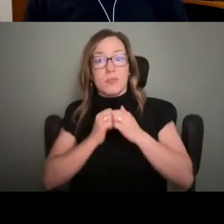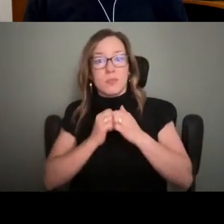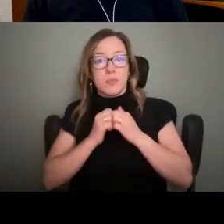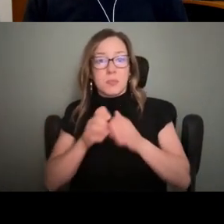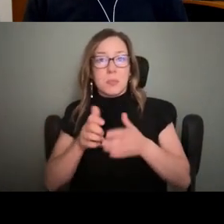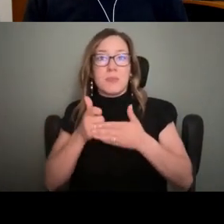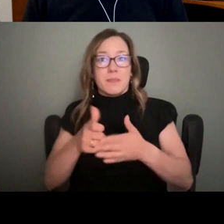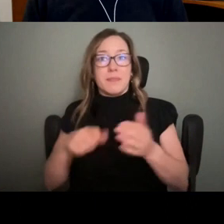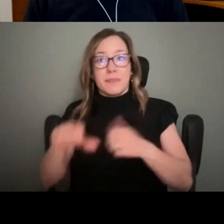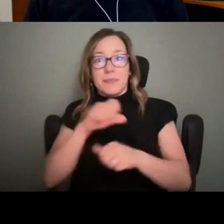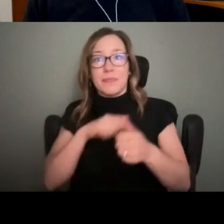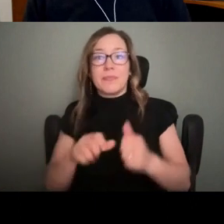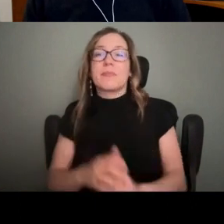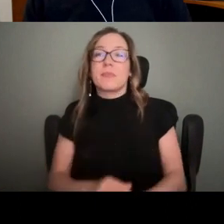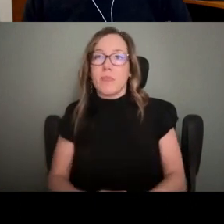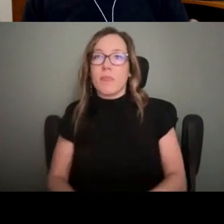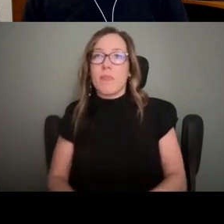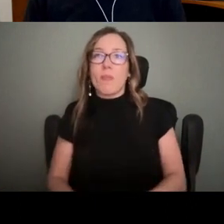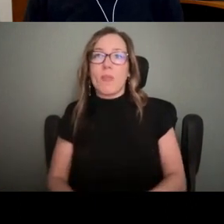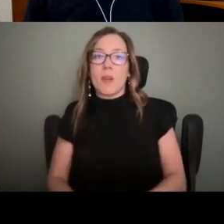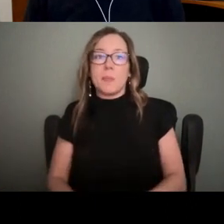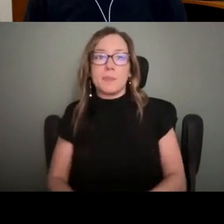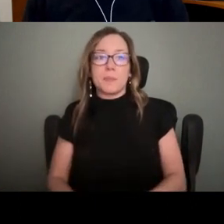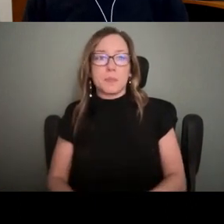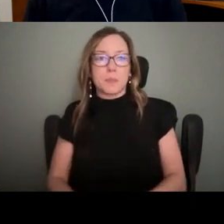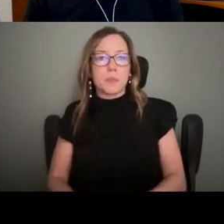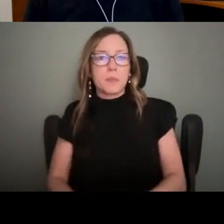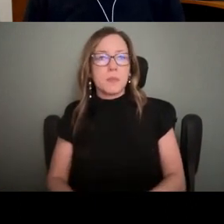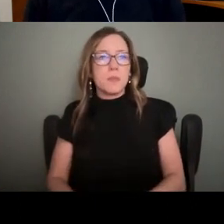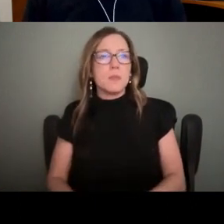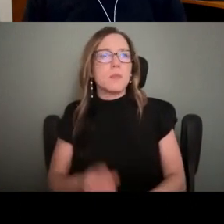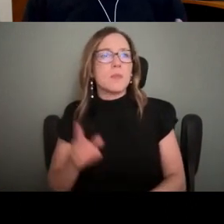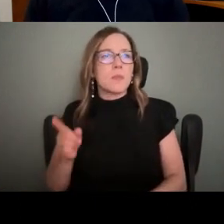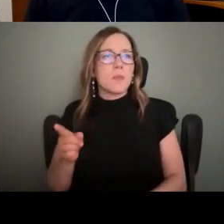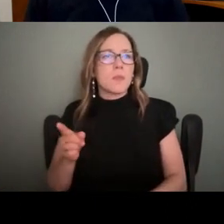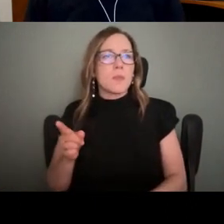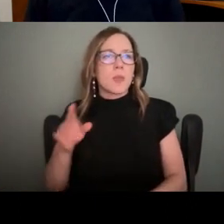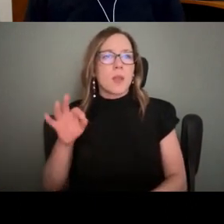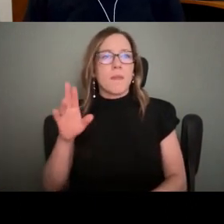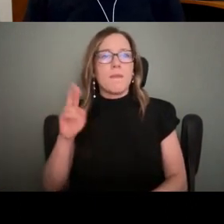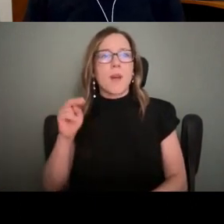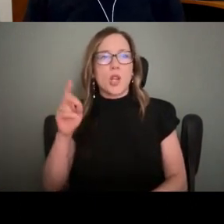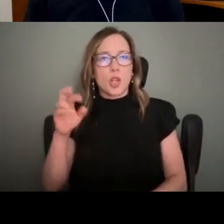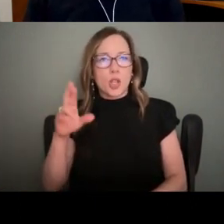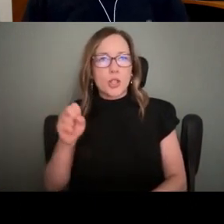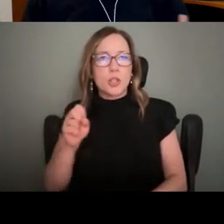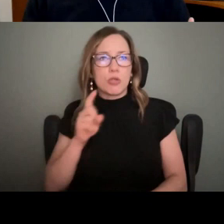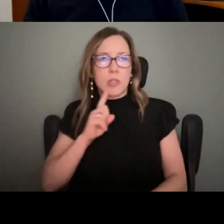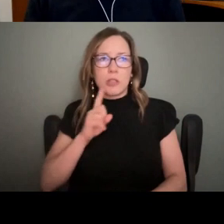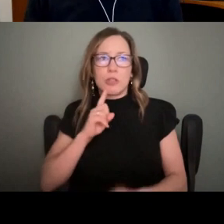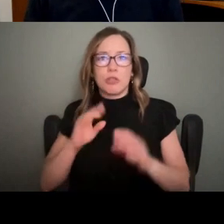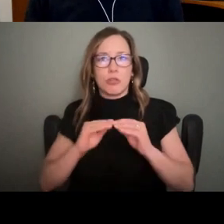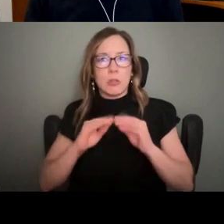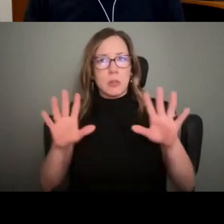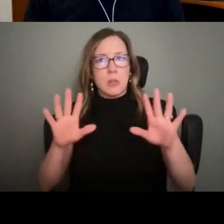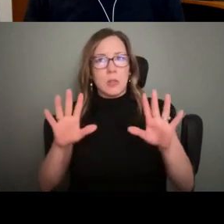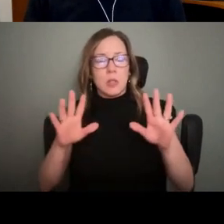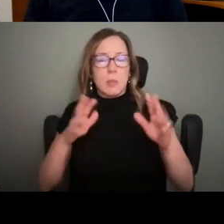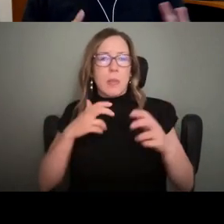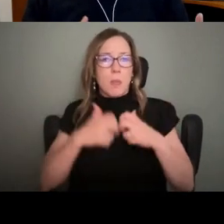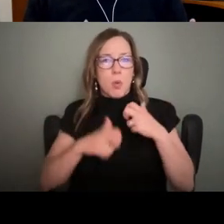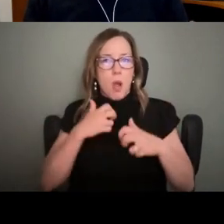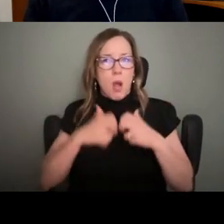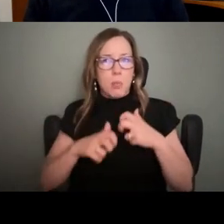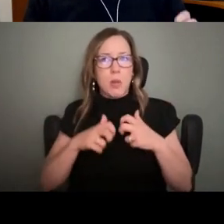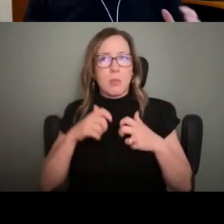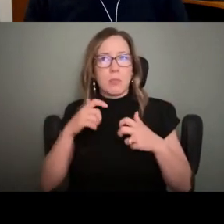help one another. And then for funders, again, that was one of the questions that people had. You know, you want to be clear about the problem that you're trying